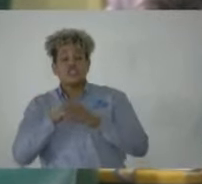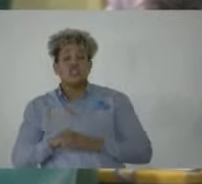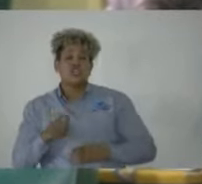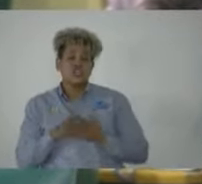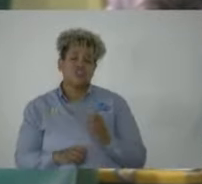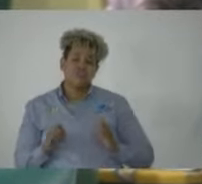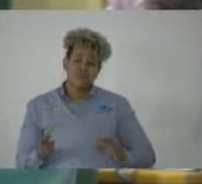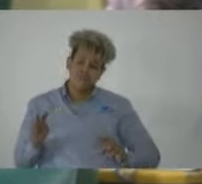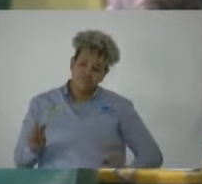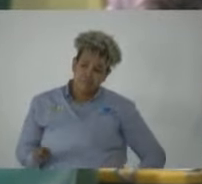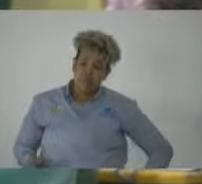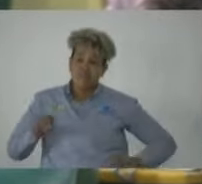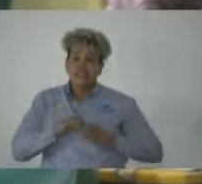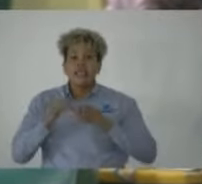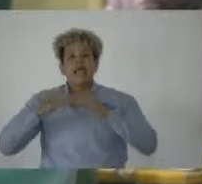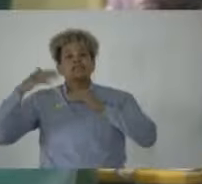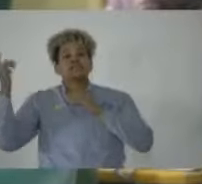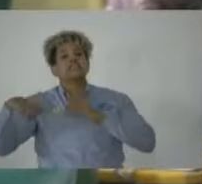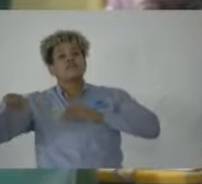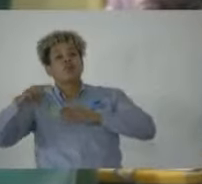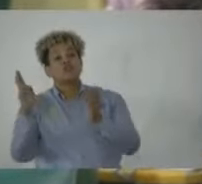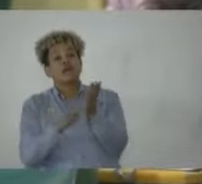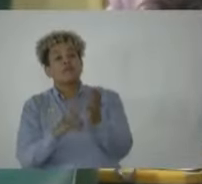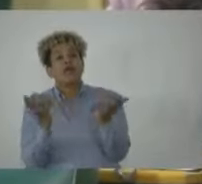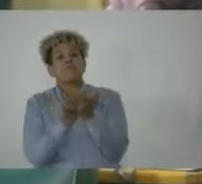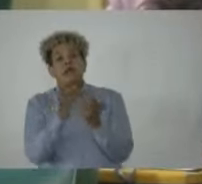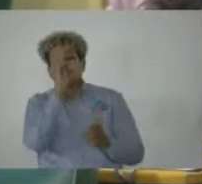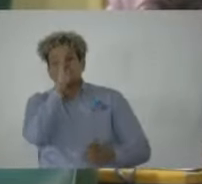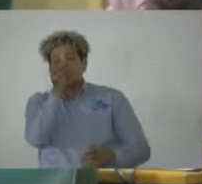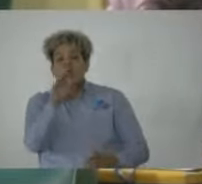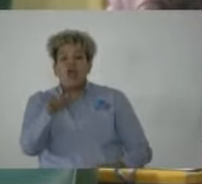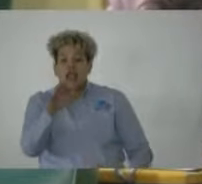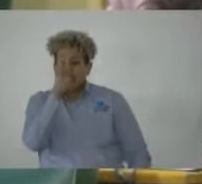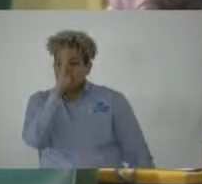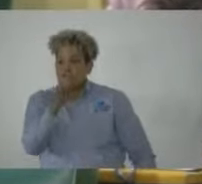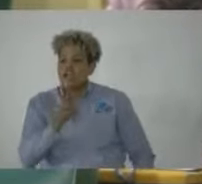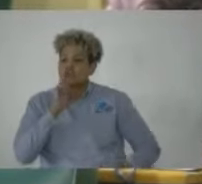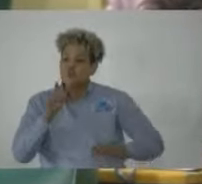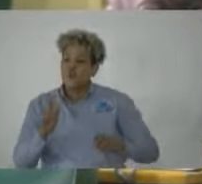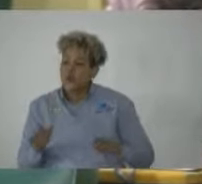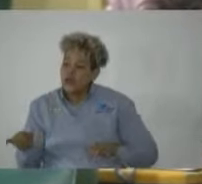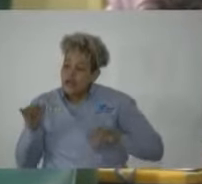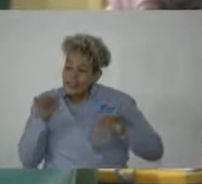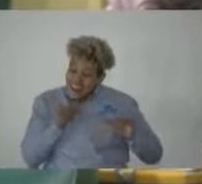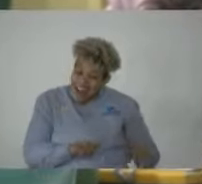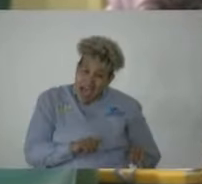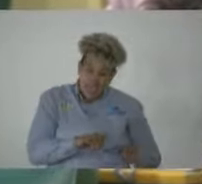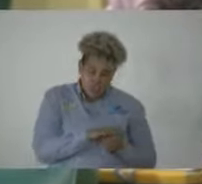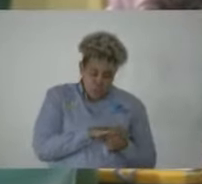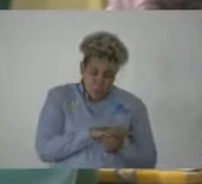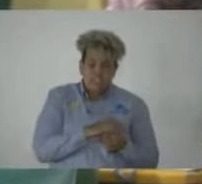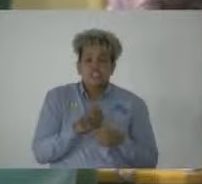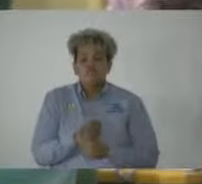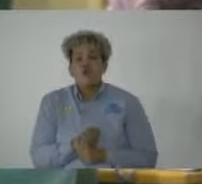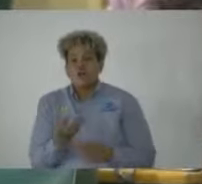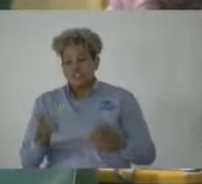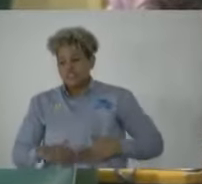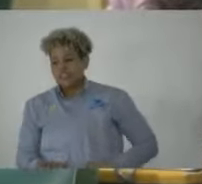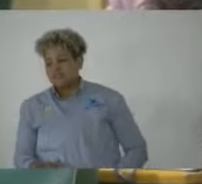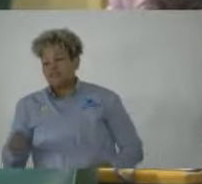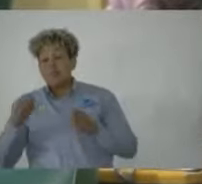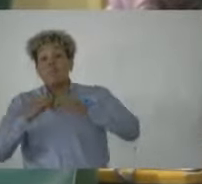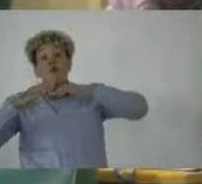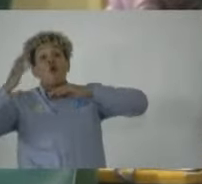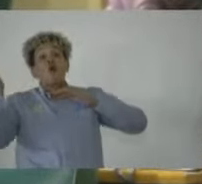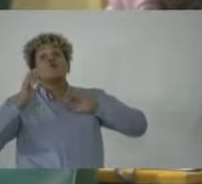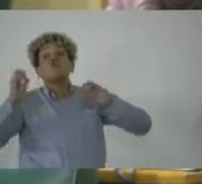kind in excess of those applied directly or indirectly to like domestic products. Moreover,